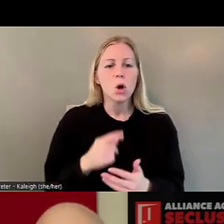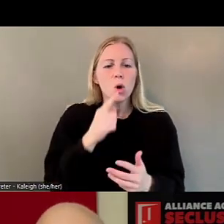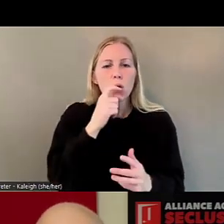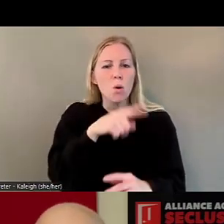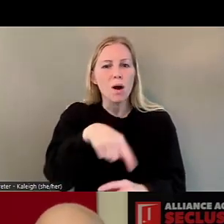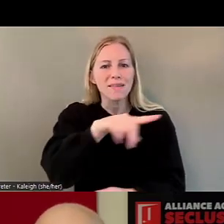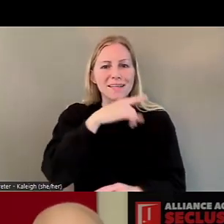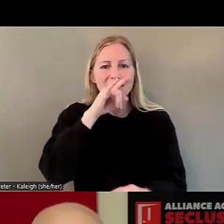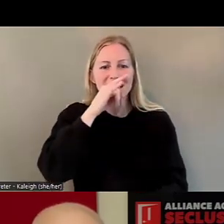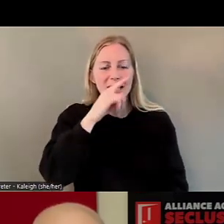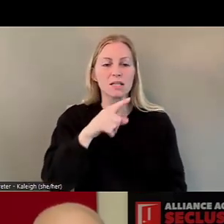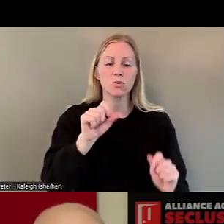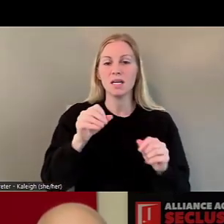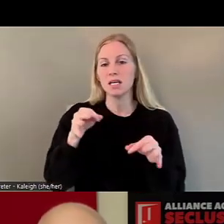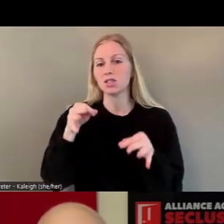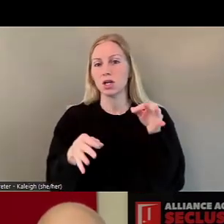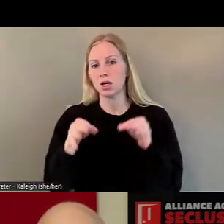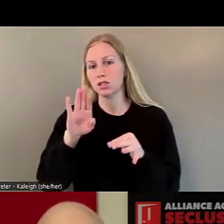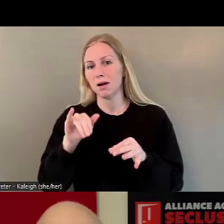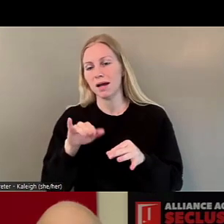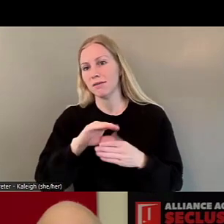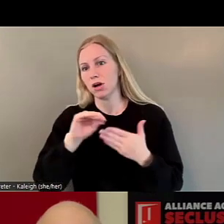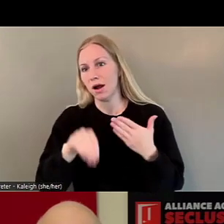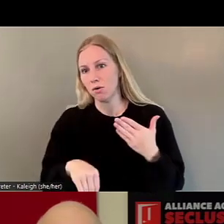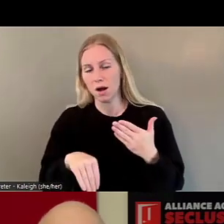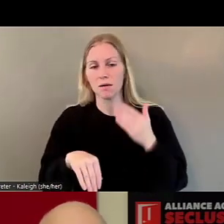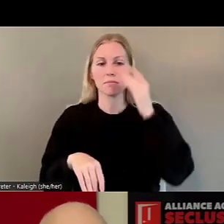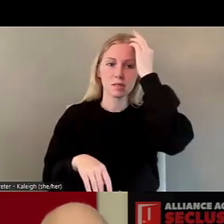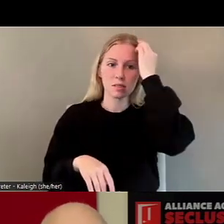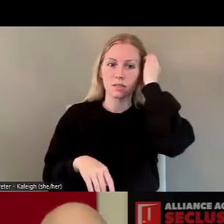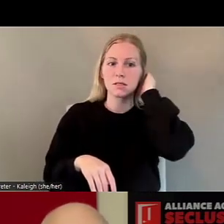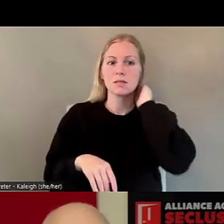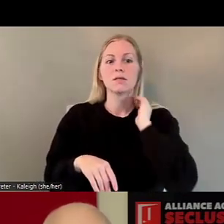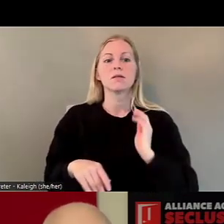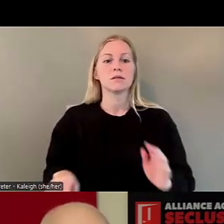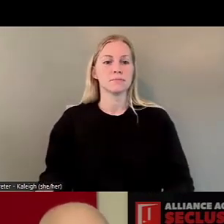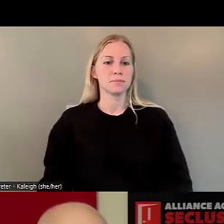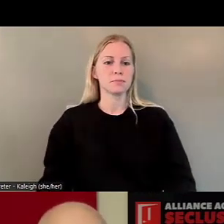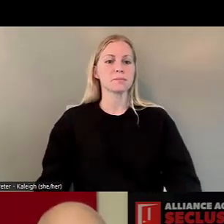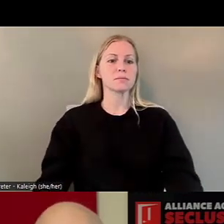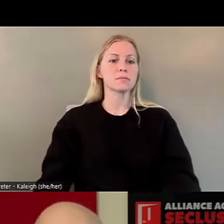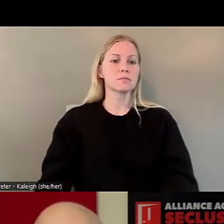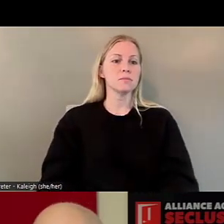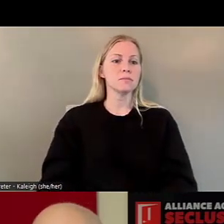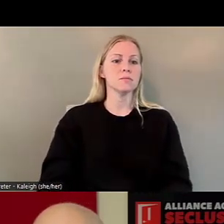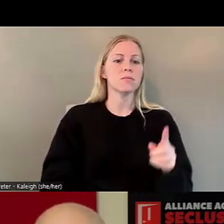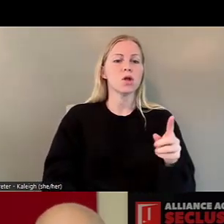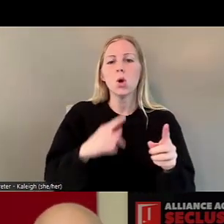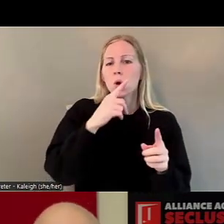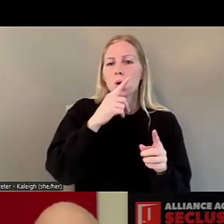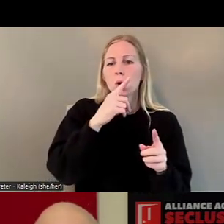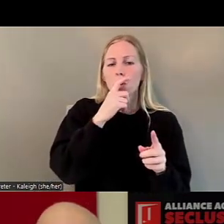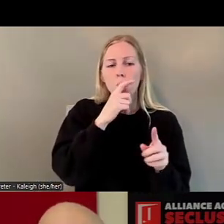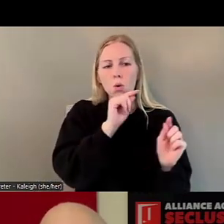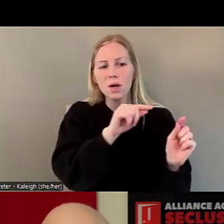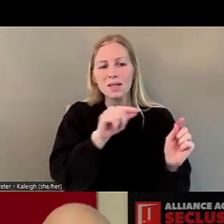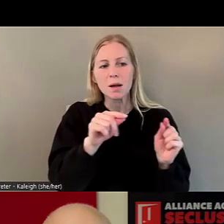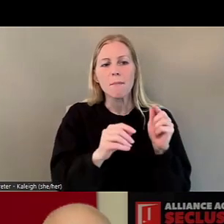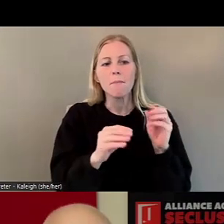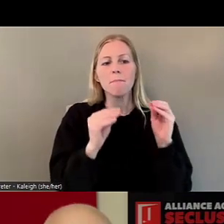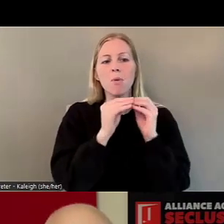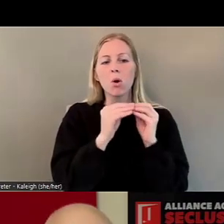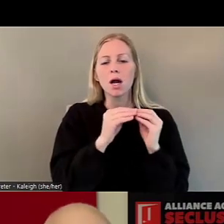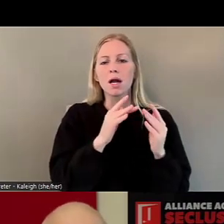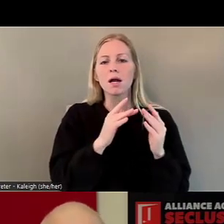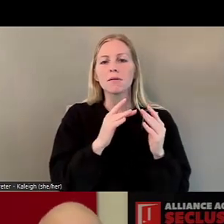that by the outcomes that they're seeing. We can judge that by who is more likely to be restrained or secluded, who is more likely to be suspended, who is more likely